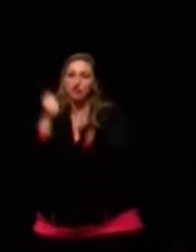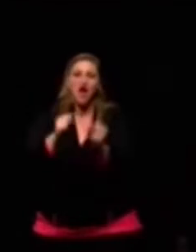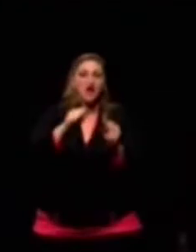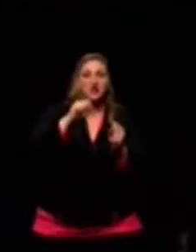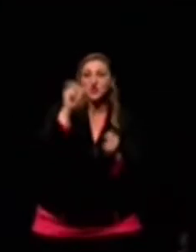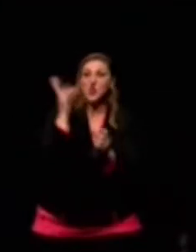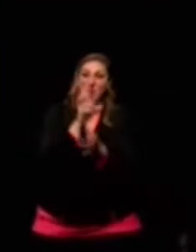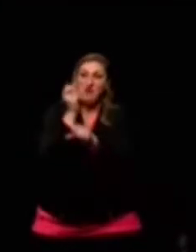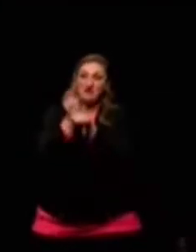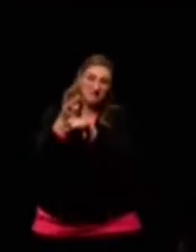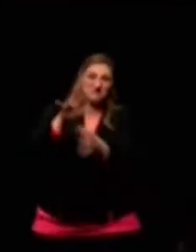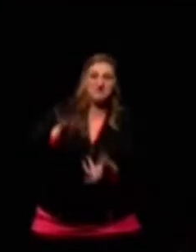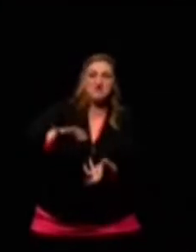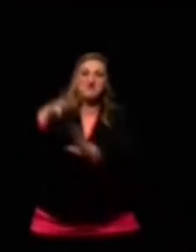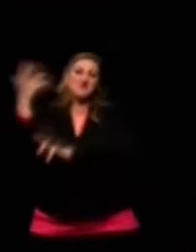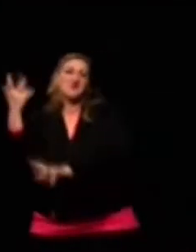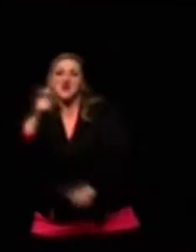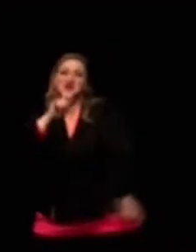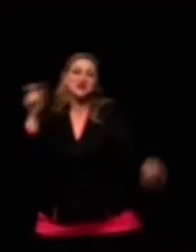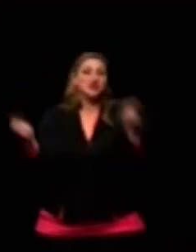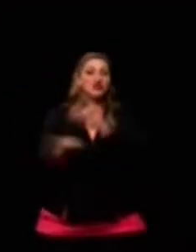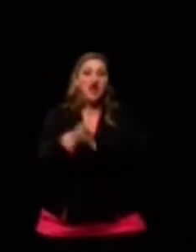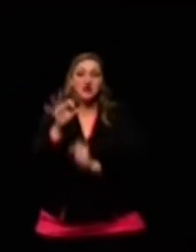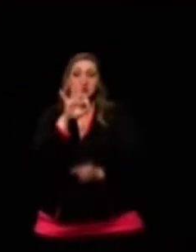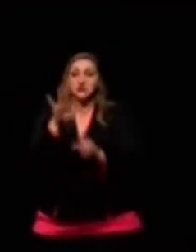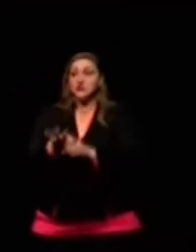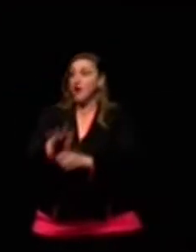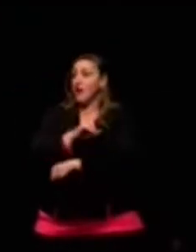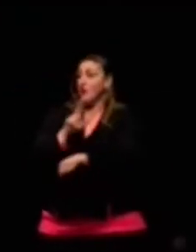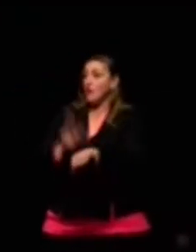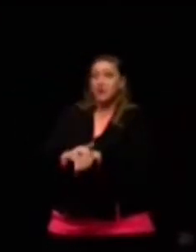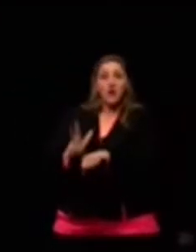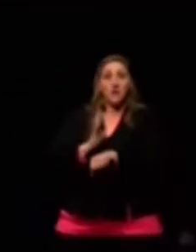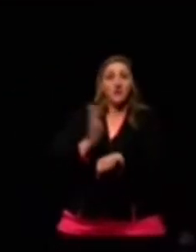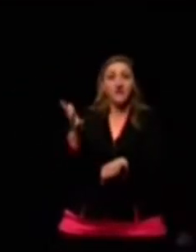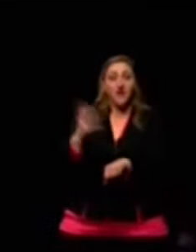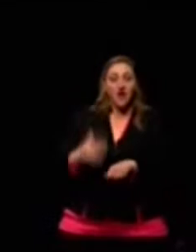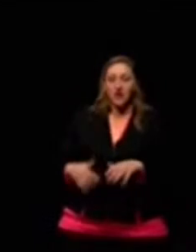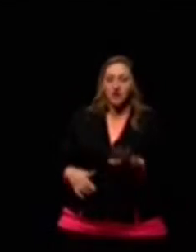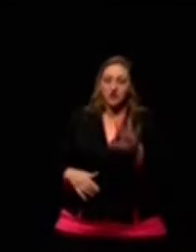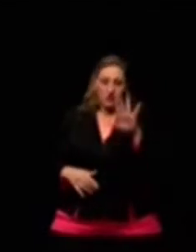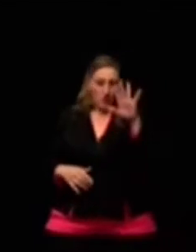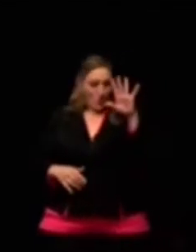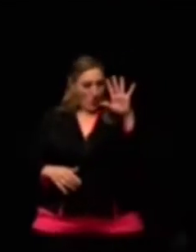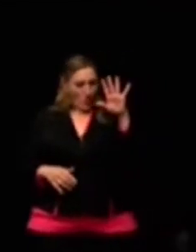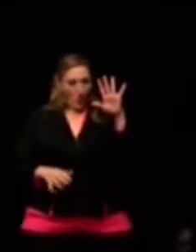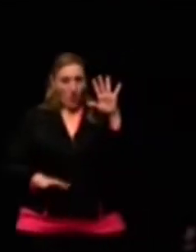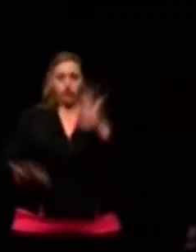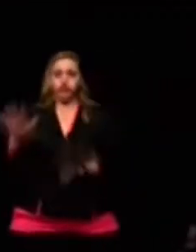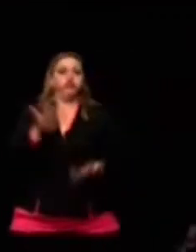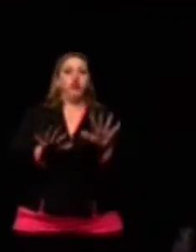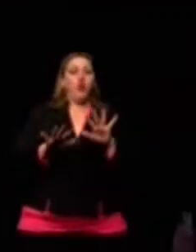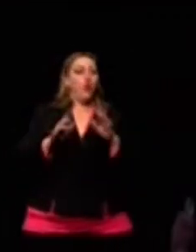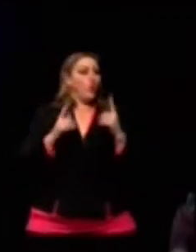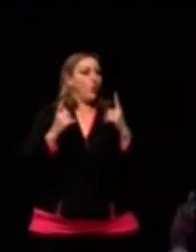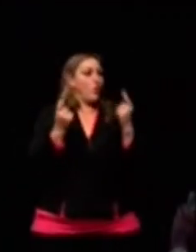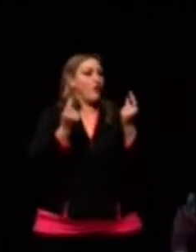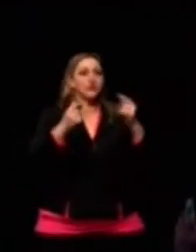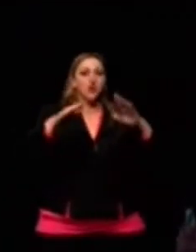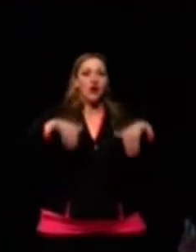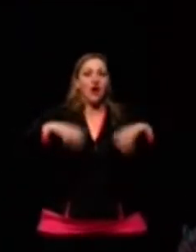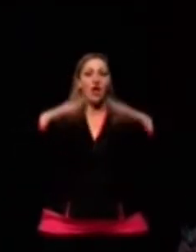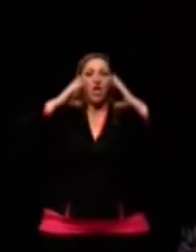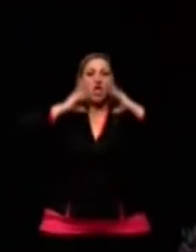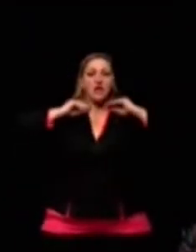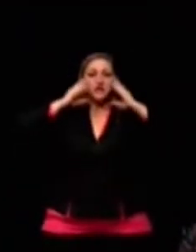an election are being normalized, we are in uncharted territory.